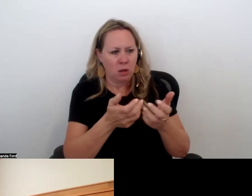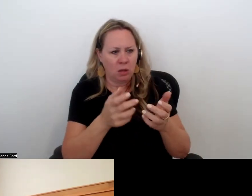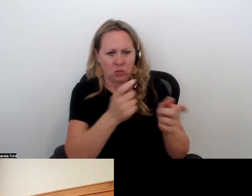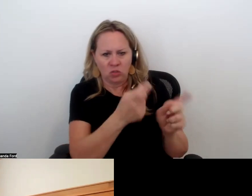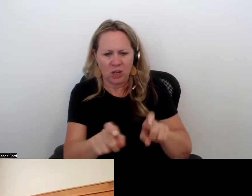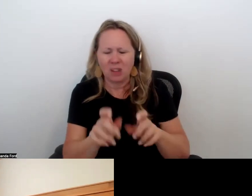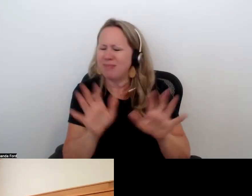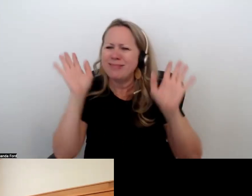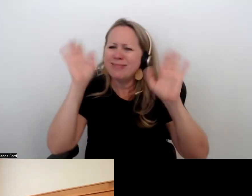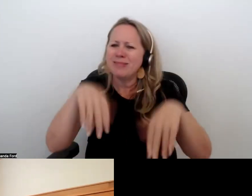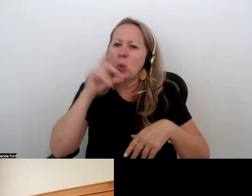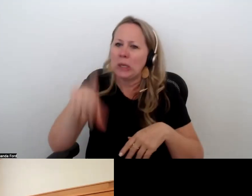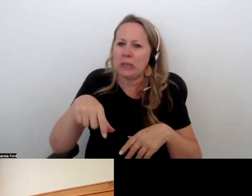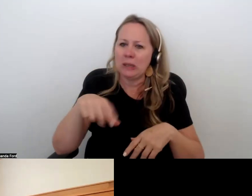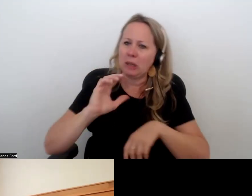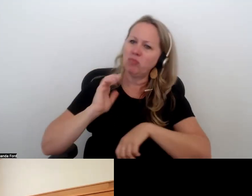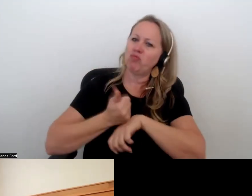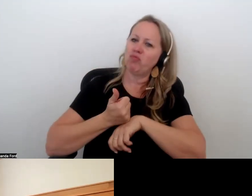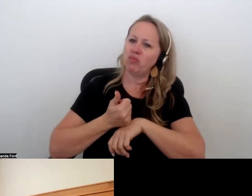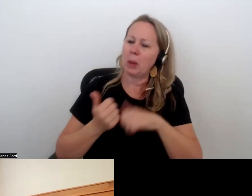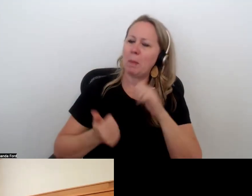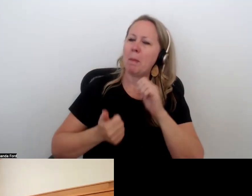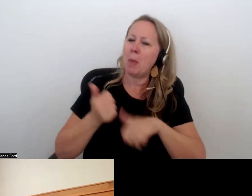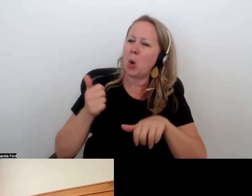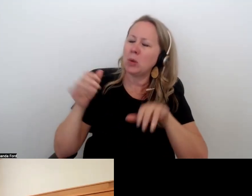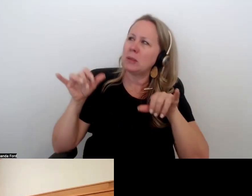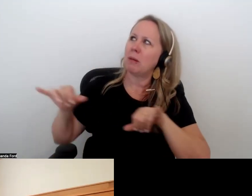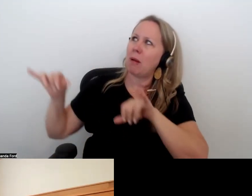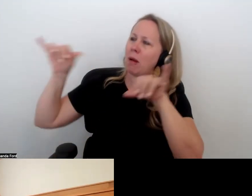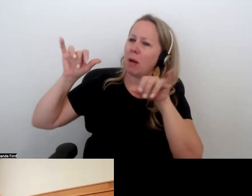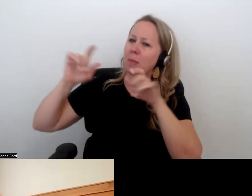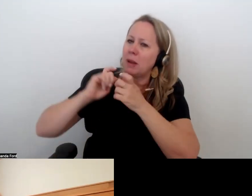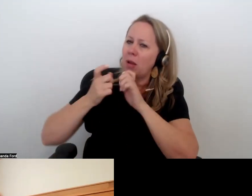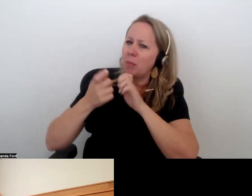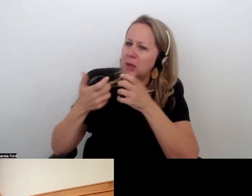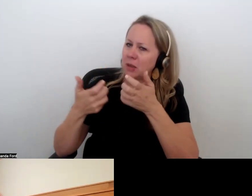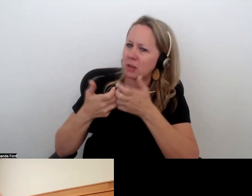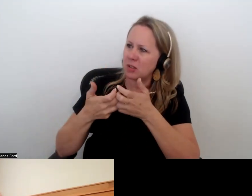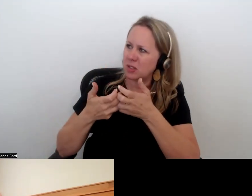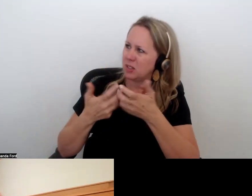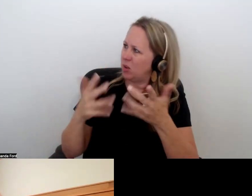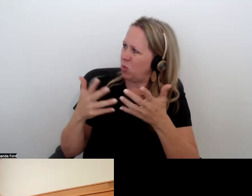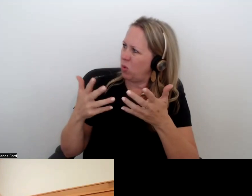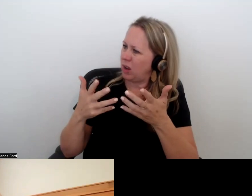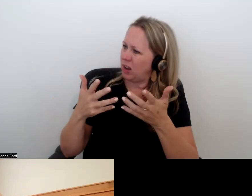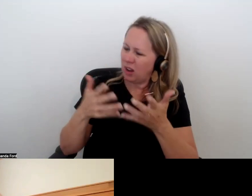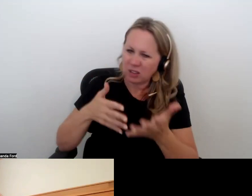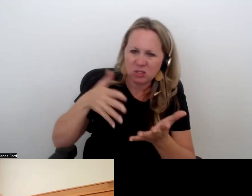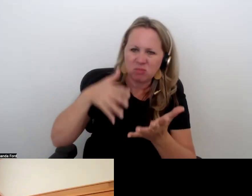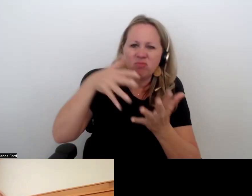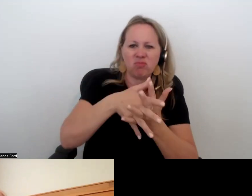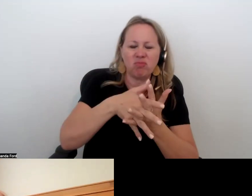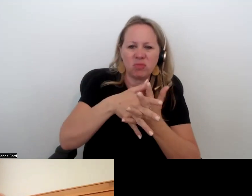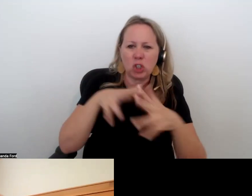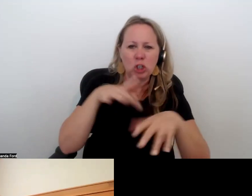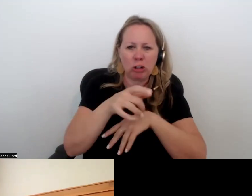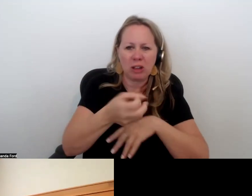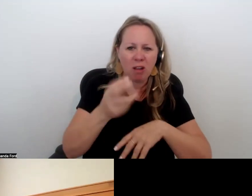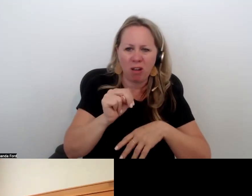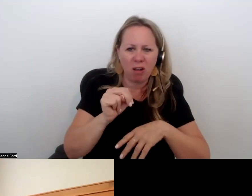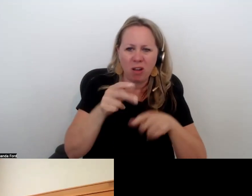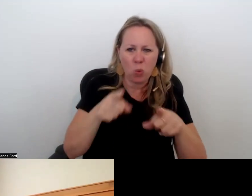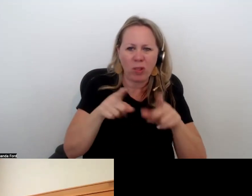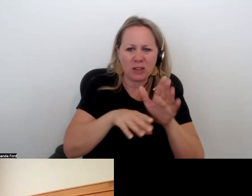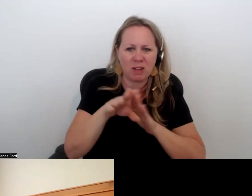sense of what tend to be accommodations and then seeing how much of that you can just bake into the course on the front end. That's fascinating. I